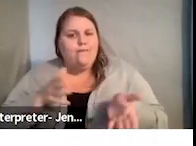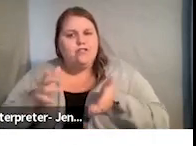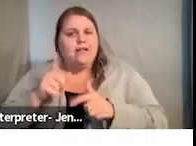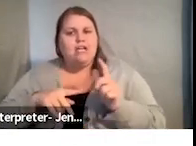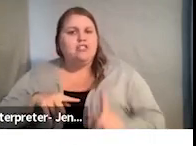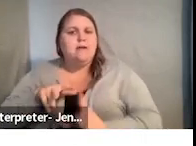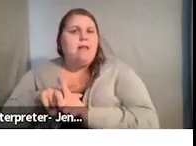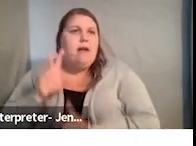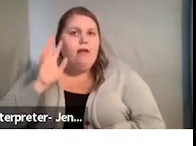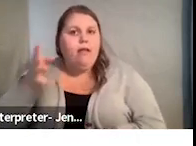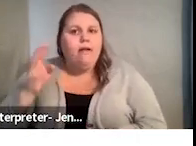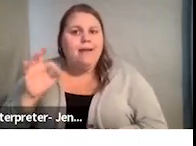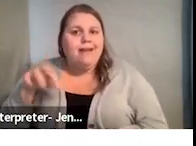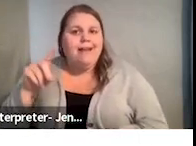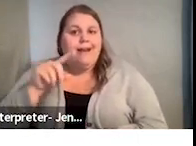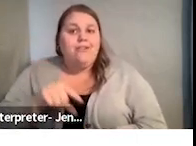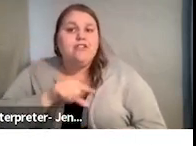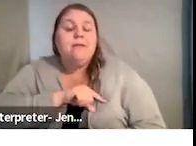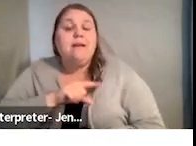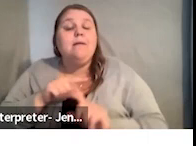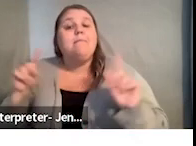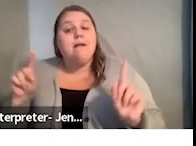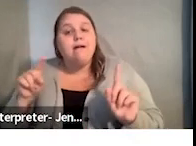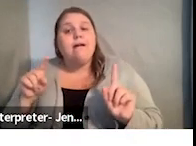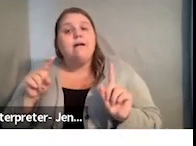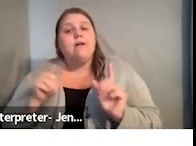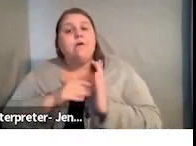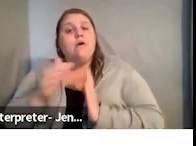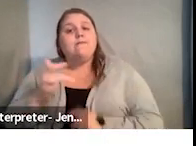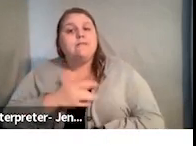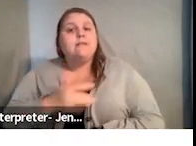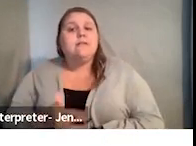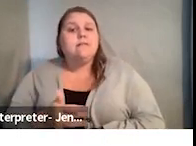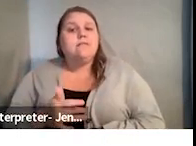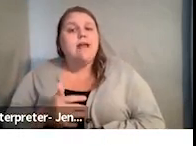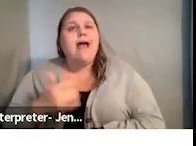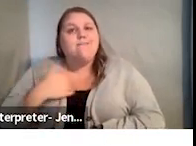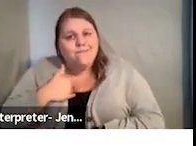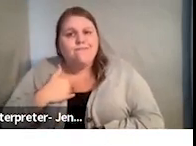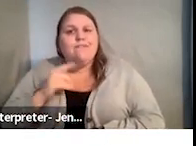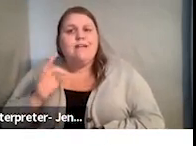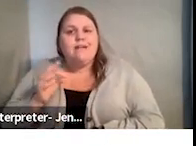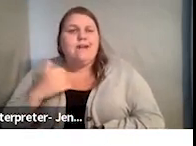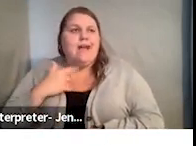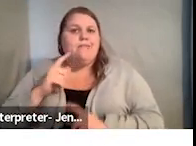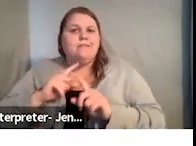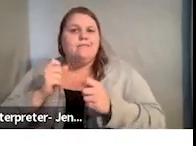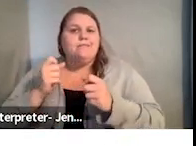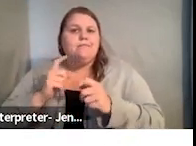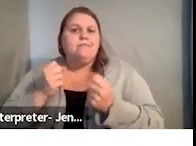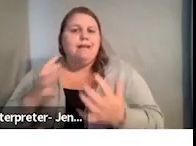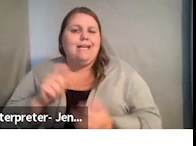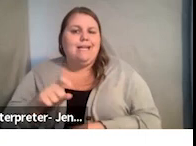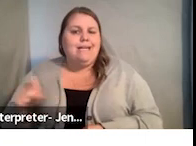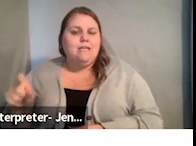just strictly for Medicaid eligibility, but oftentimes they do. If they're, if they have a lot of needs,